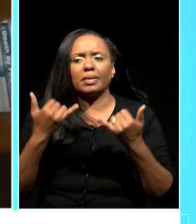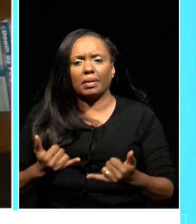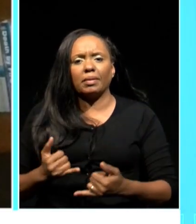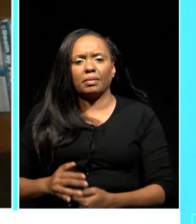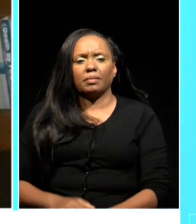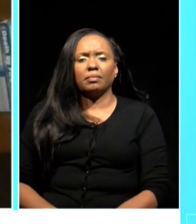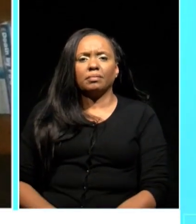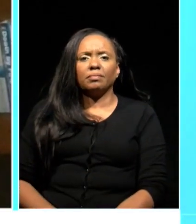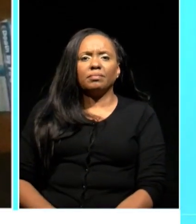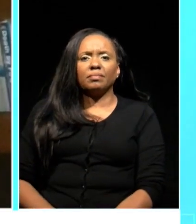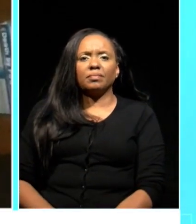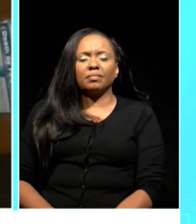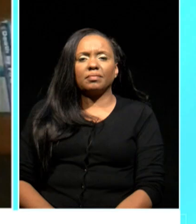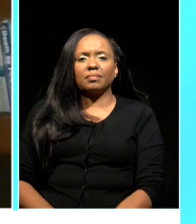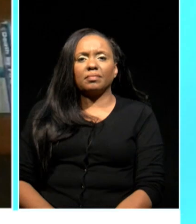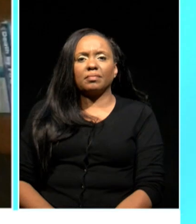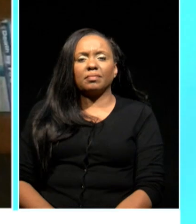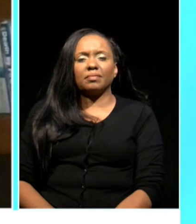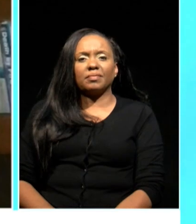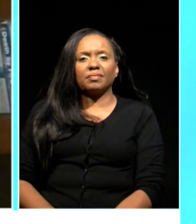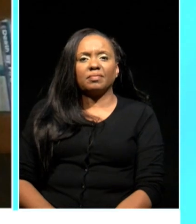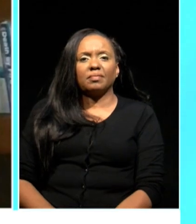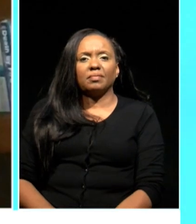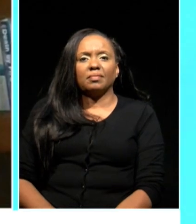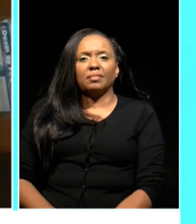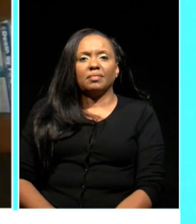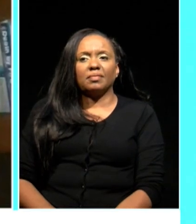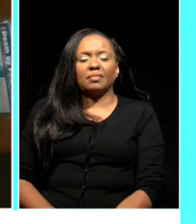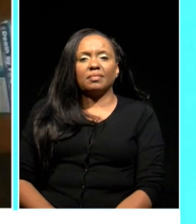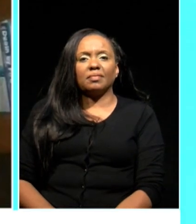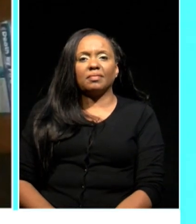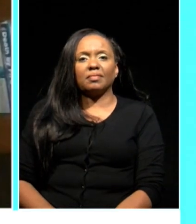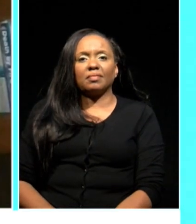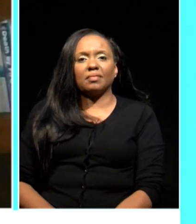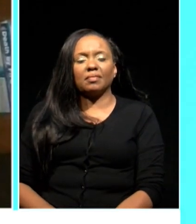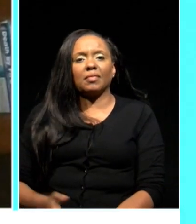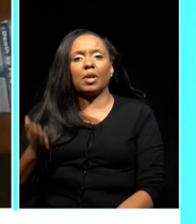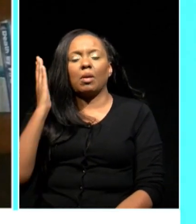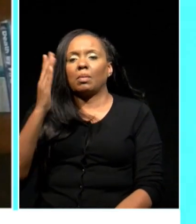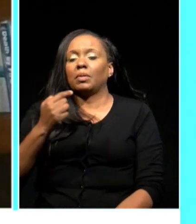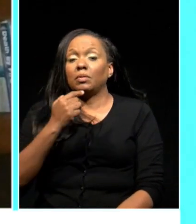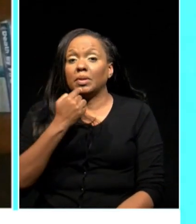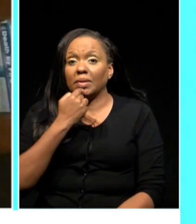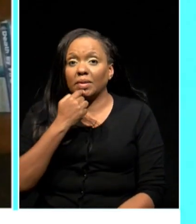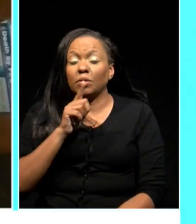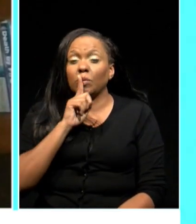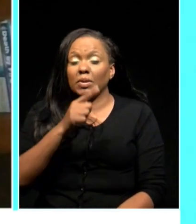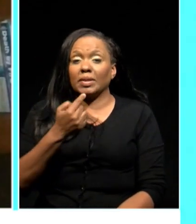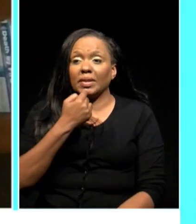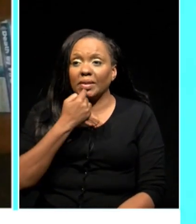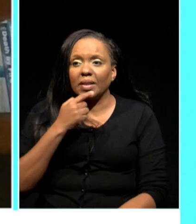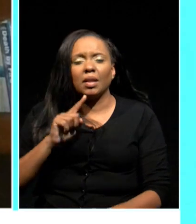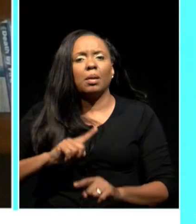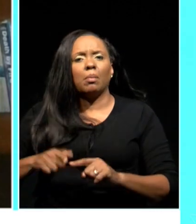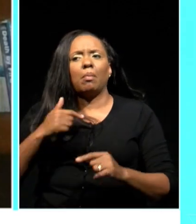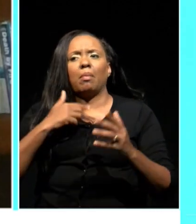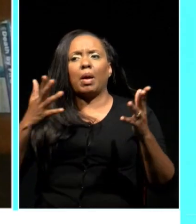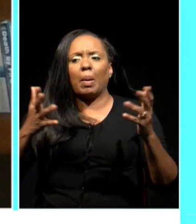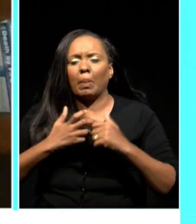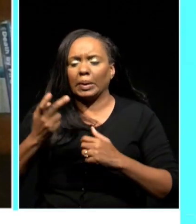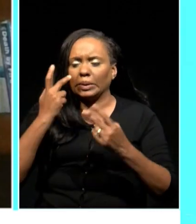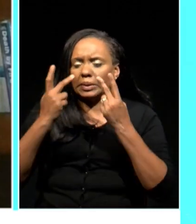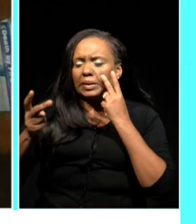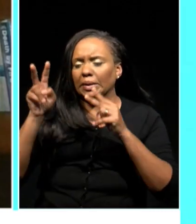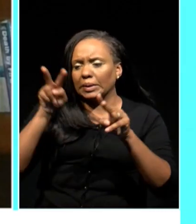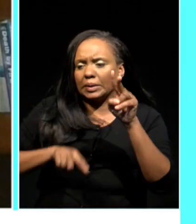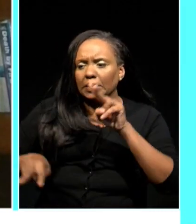it, yes, as a serious and heartfelt, truthful position. But I want to suggest we look at it organically, what the politics might